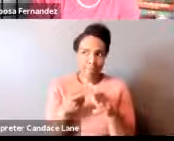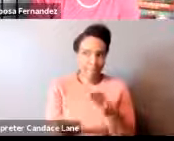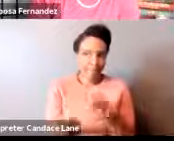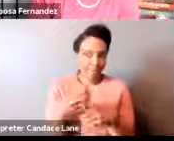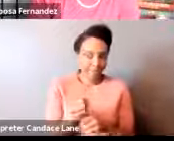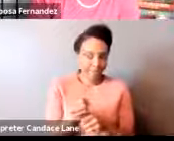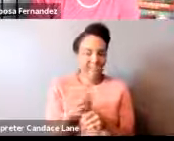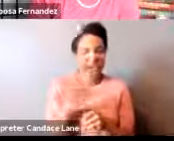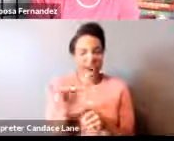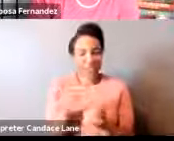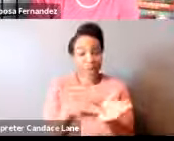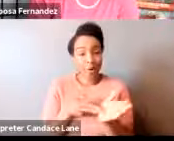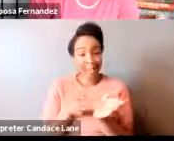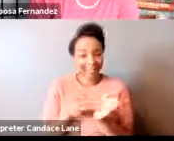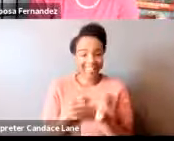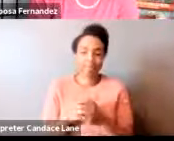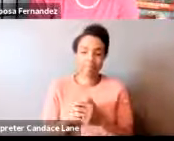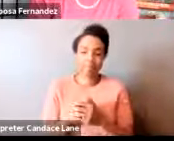During I froze,